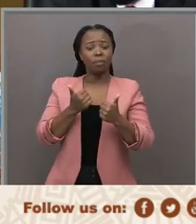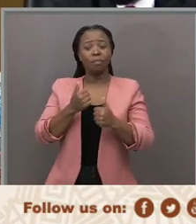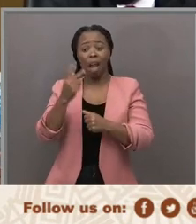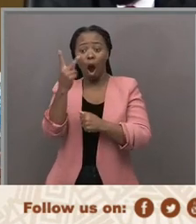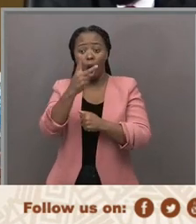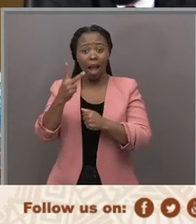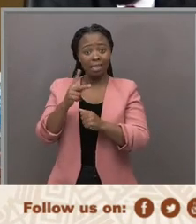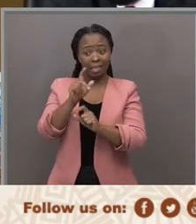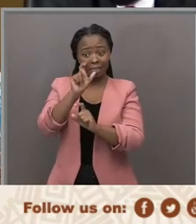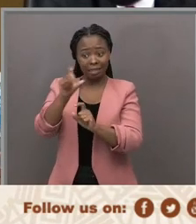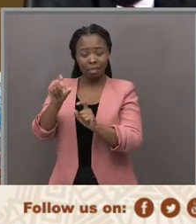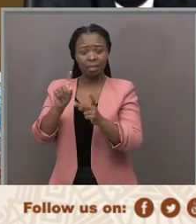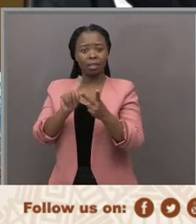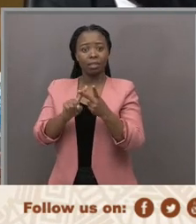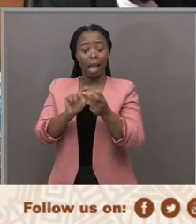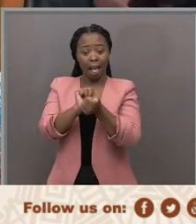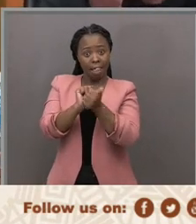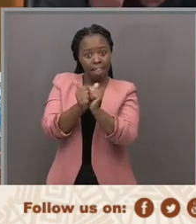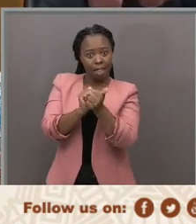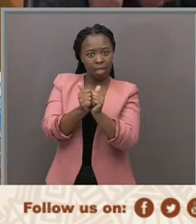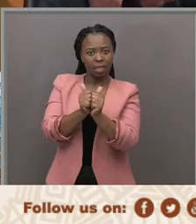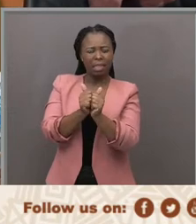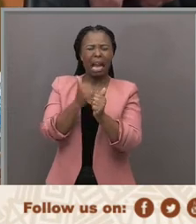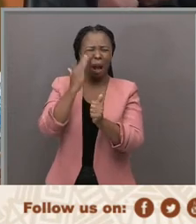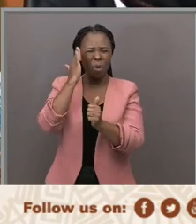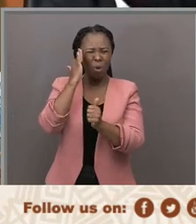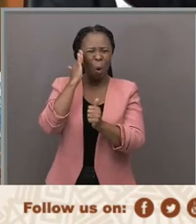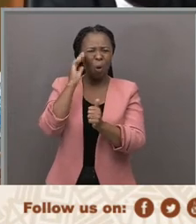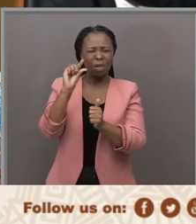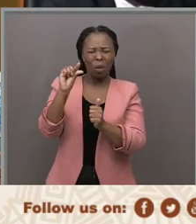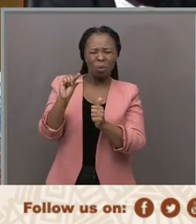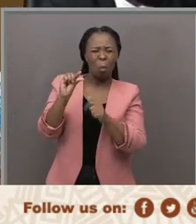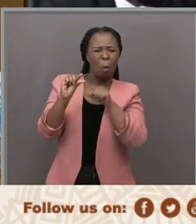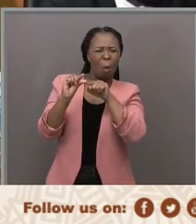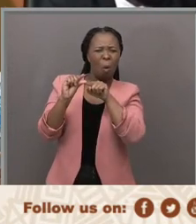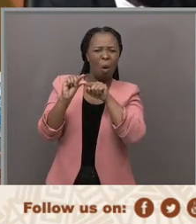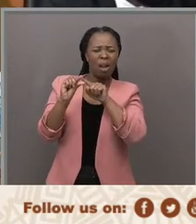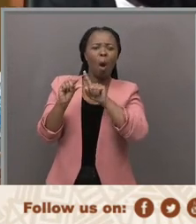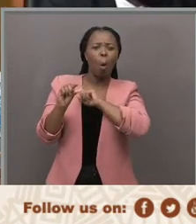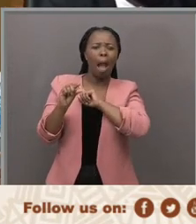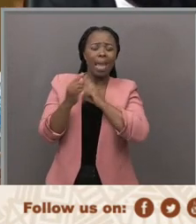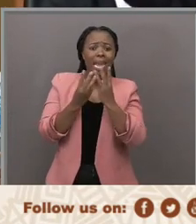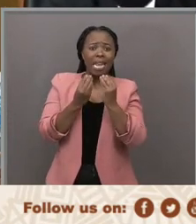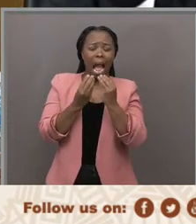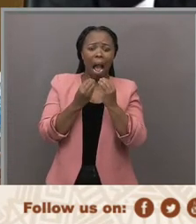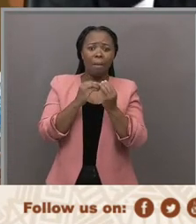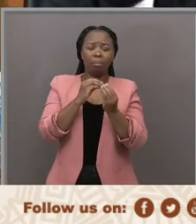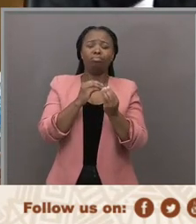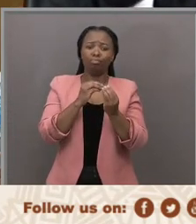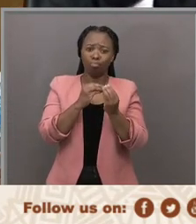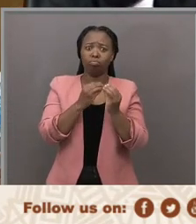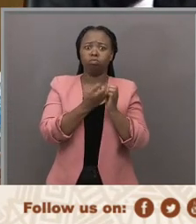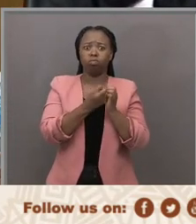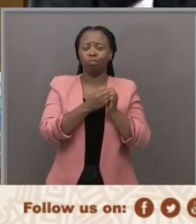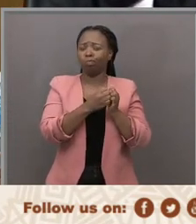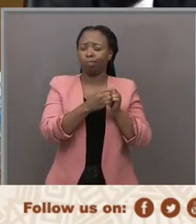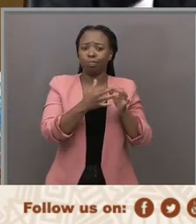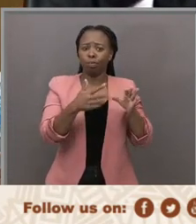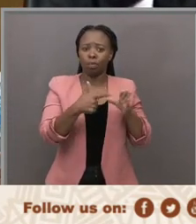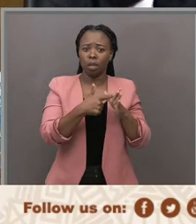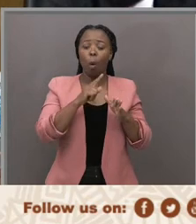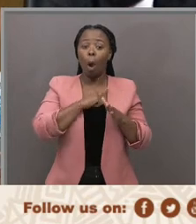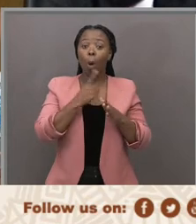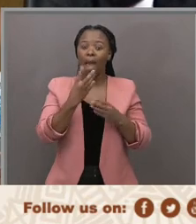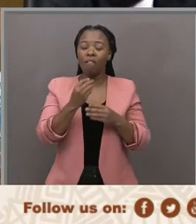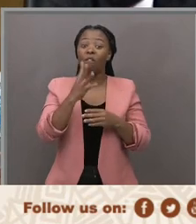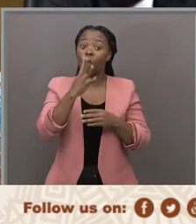earn. It's a small amount because the number is huge. We have over 4,000. In fact, we had 4,900 people